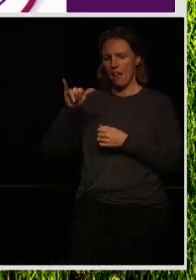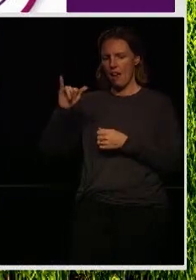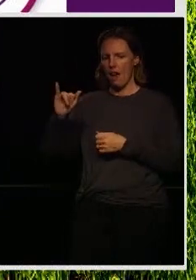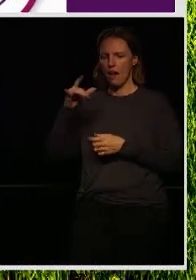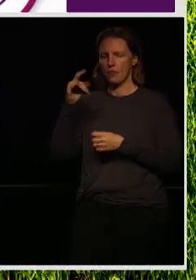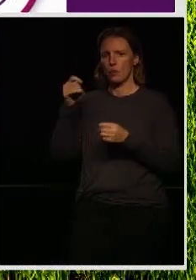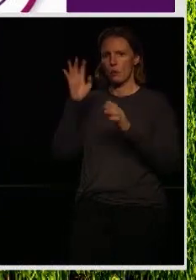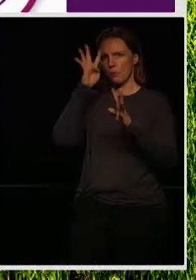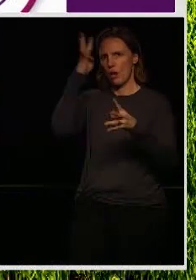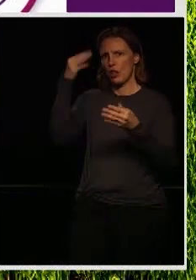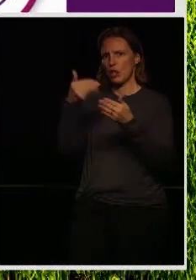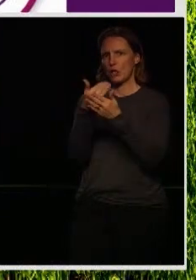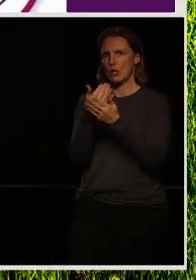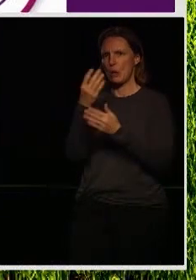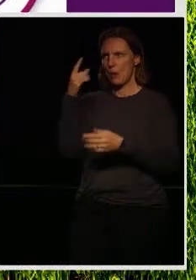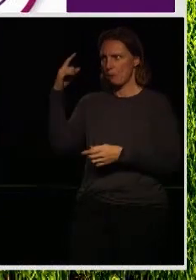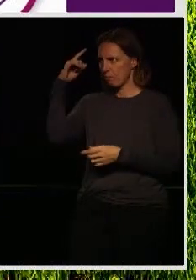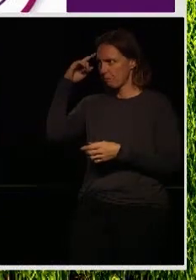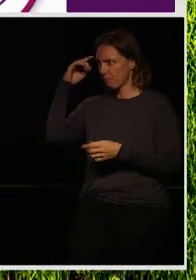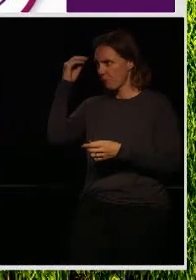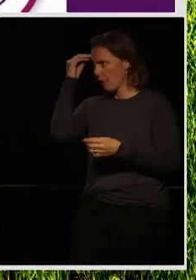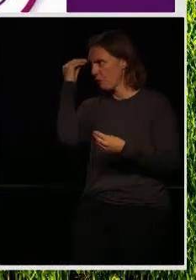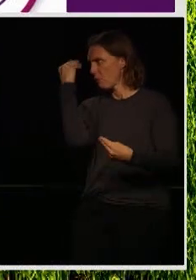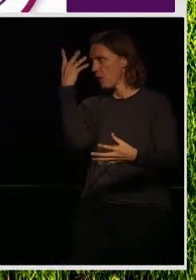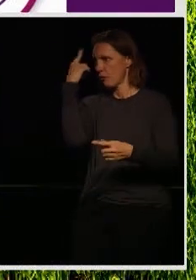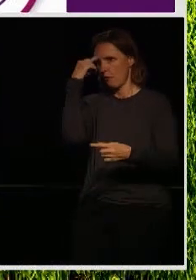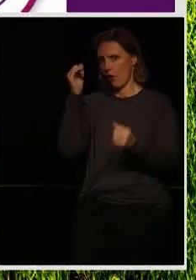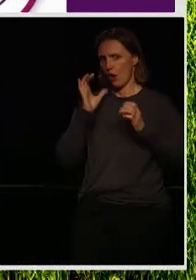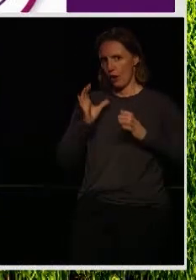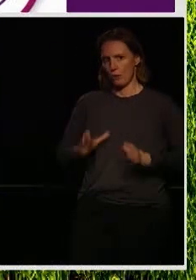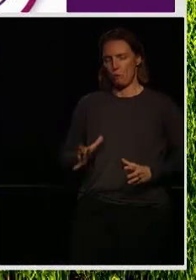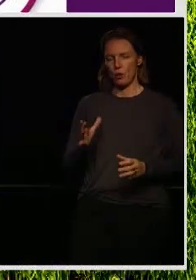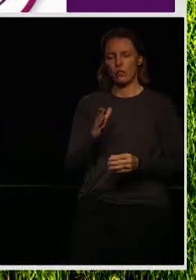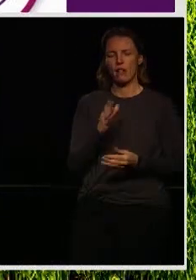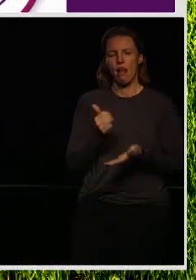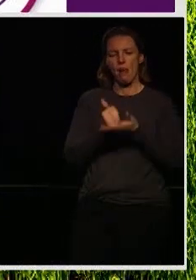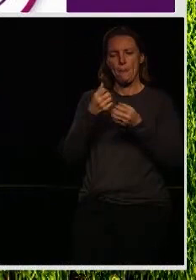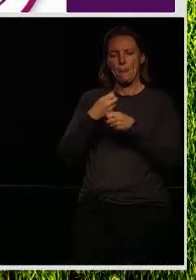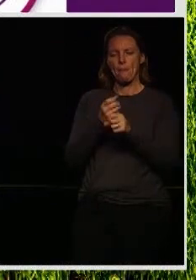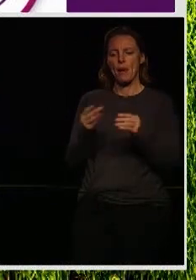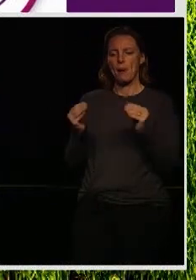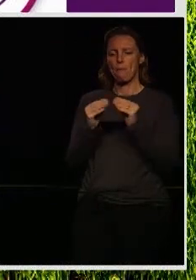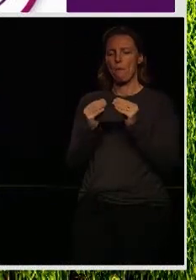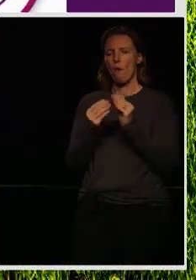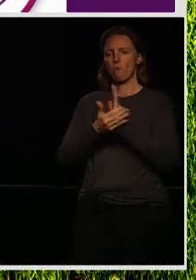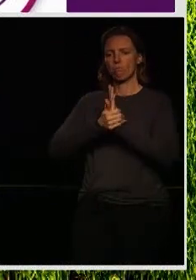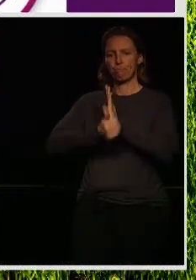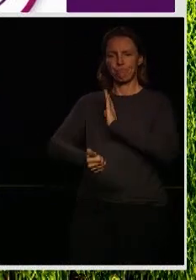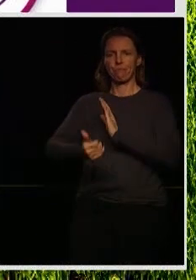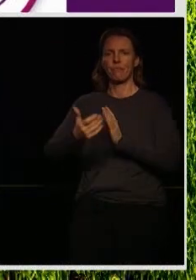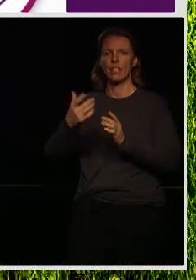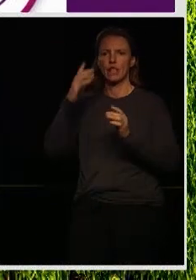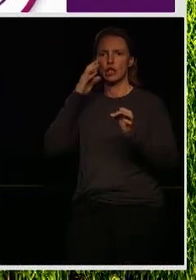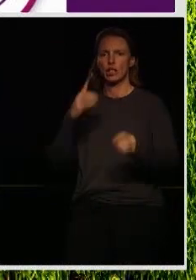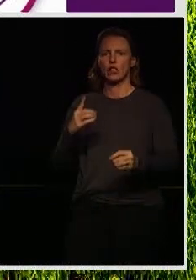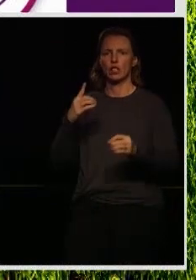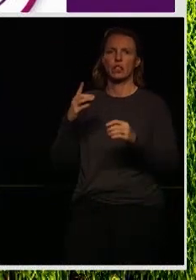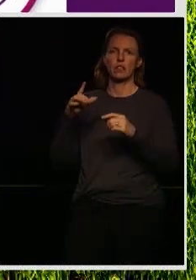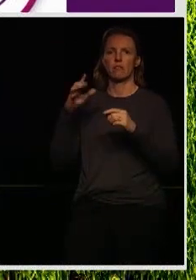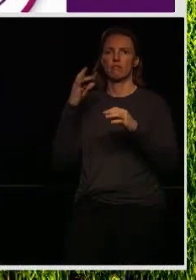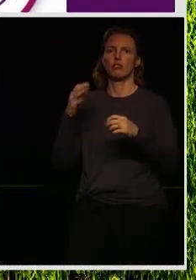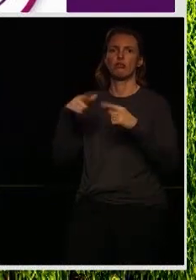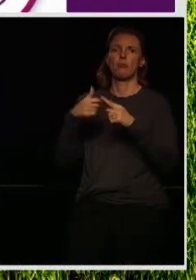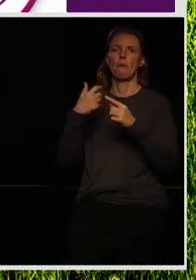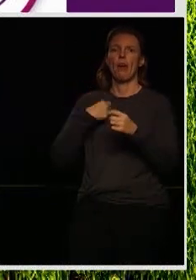insights for our customers. It helps them to make more efficient decisions around their yield, their quality,